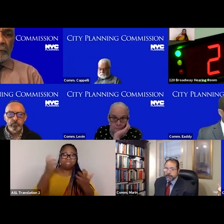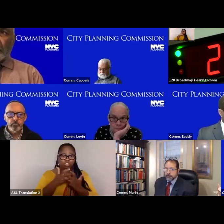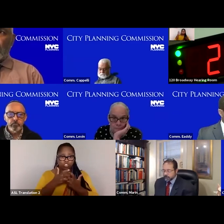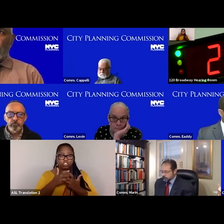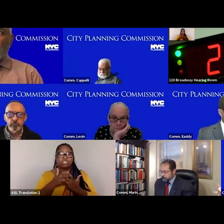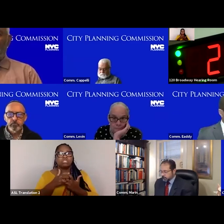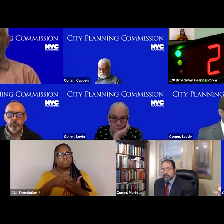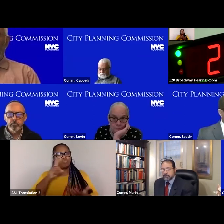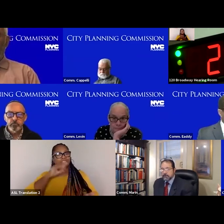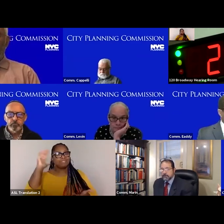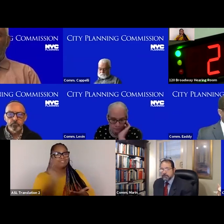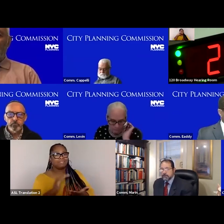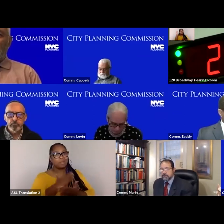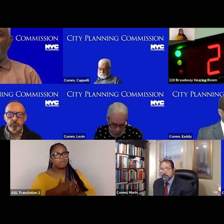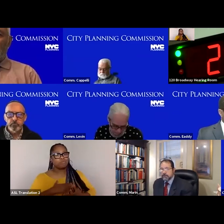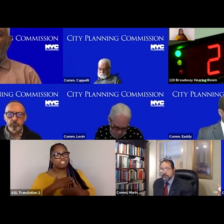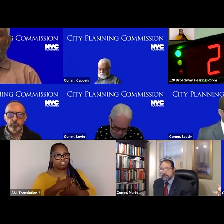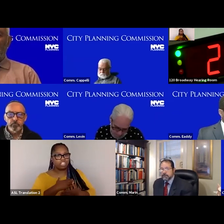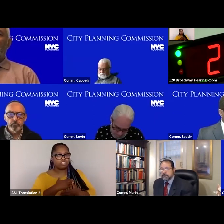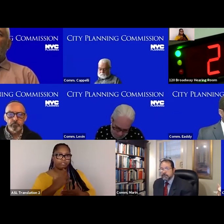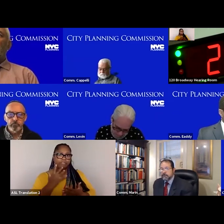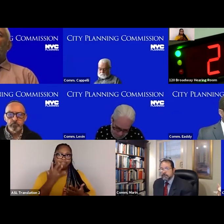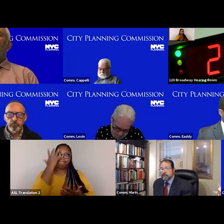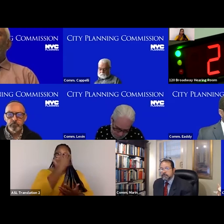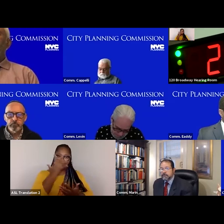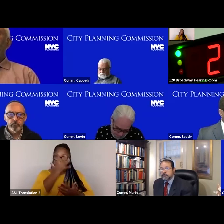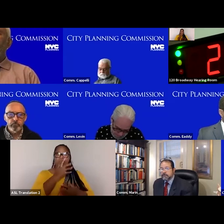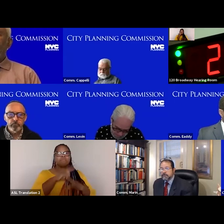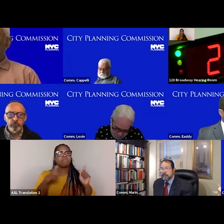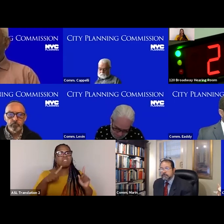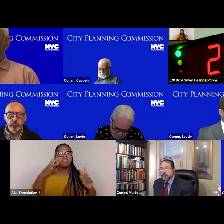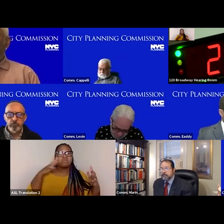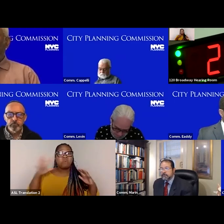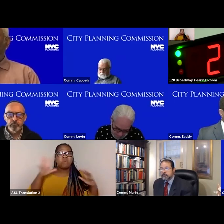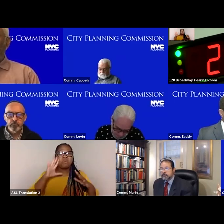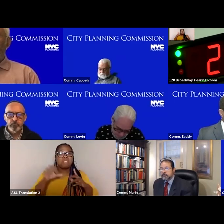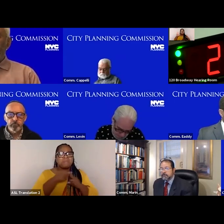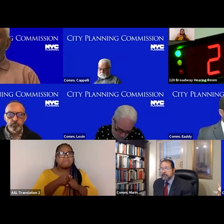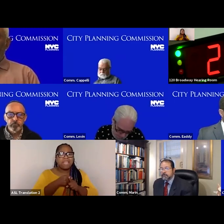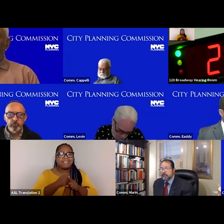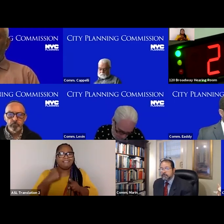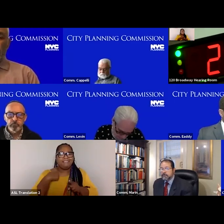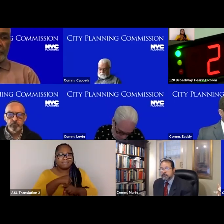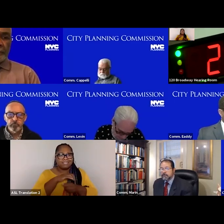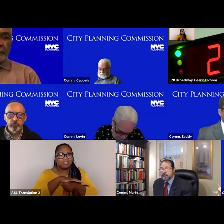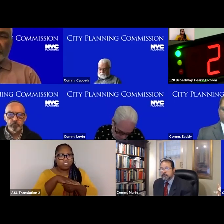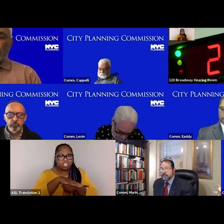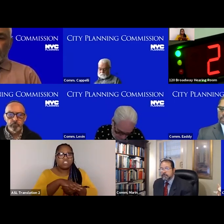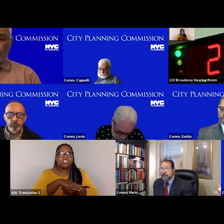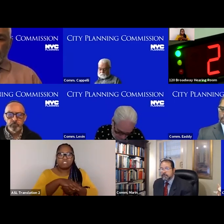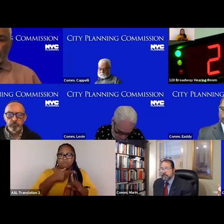the appreciation of the park aesthetically. But aside from that, the noise will impact this edge of the park also, the noise from that